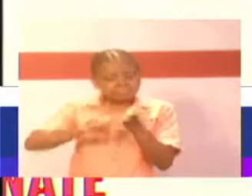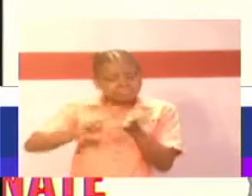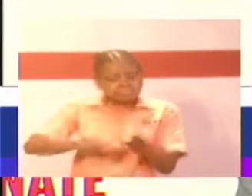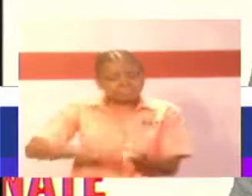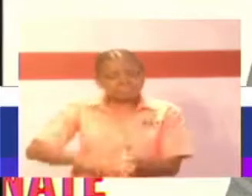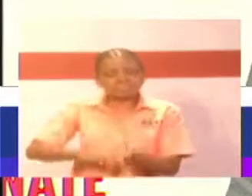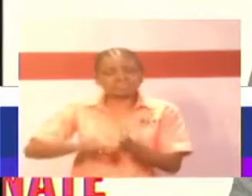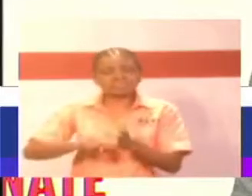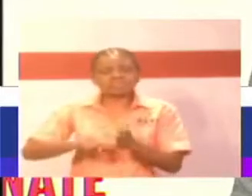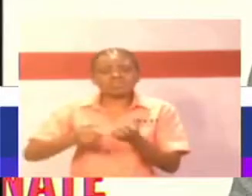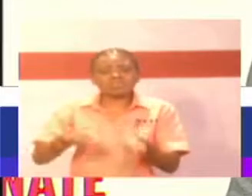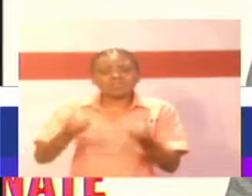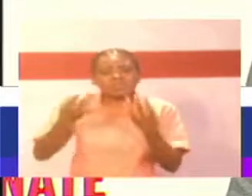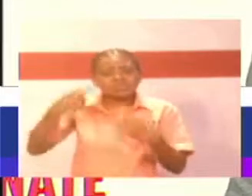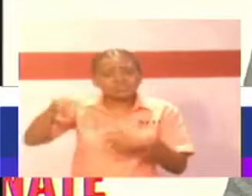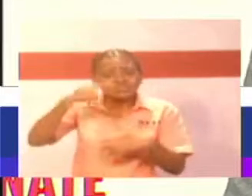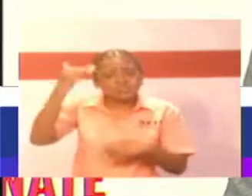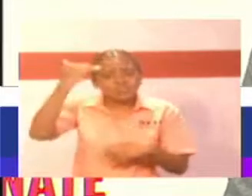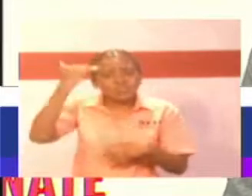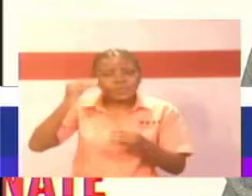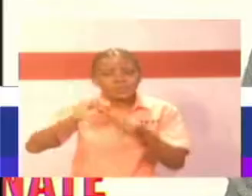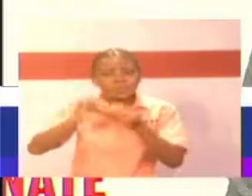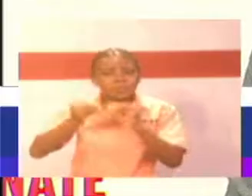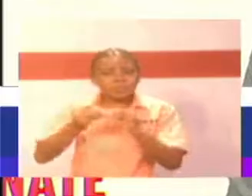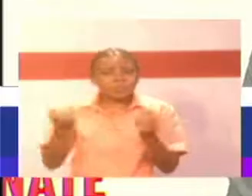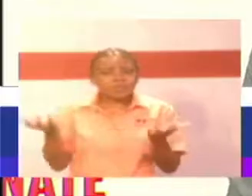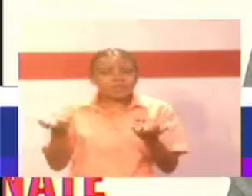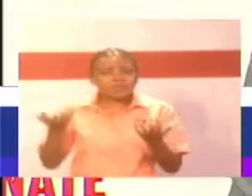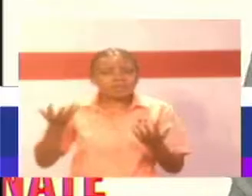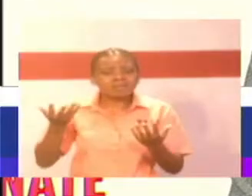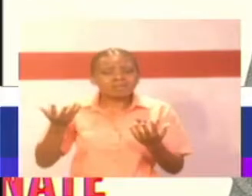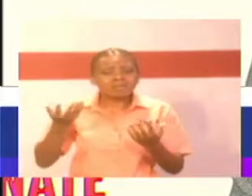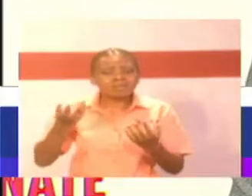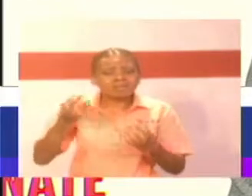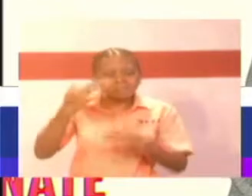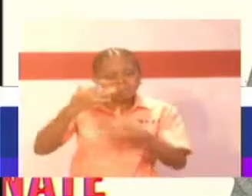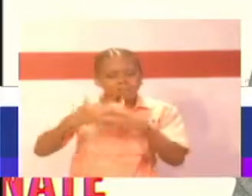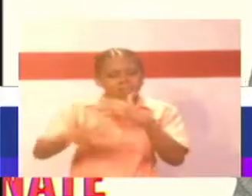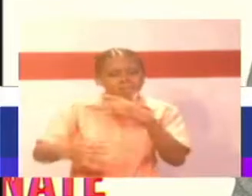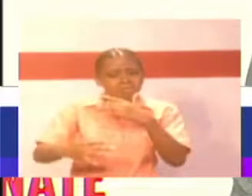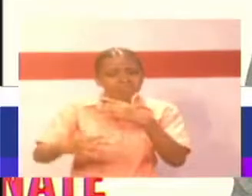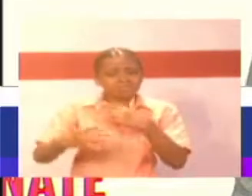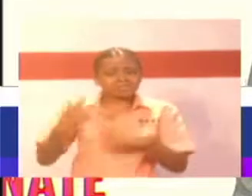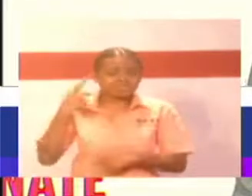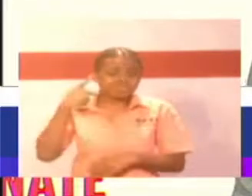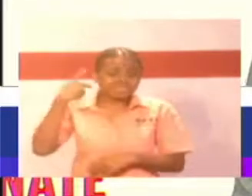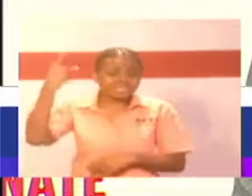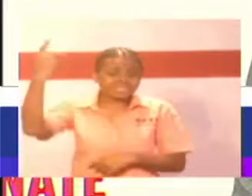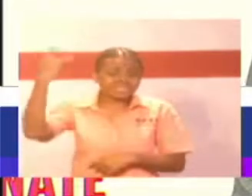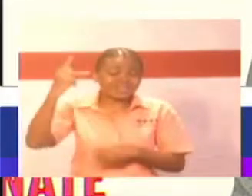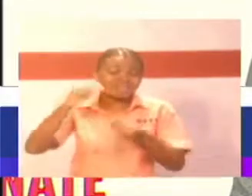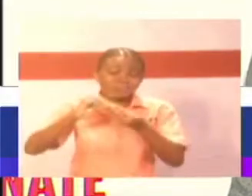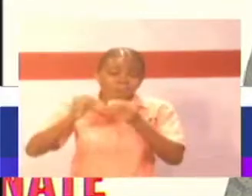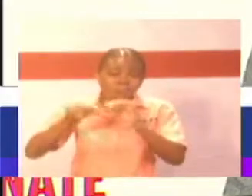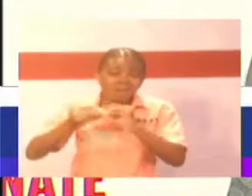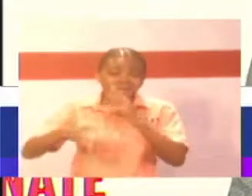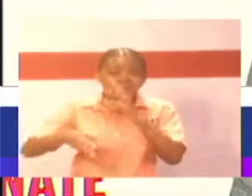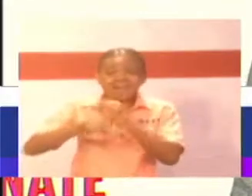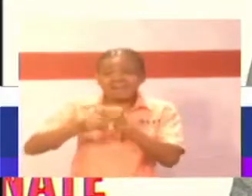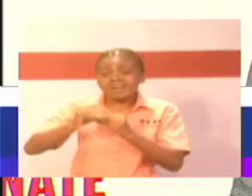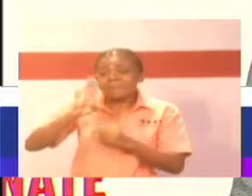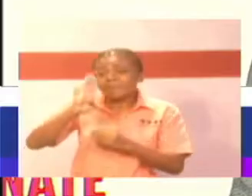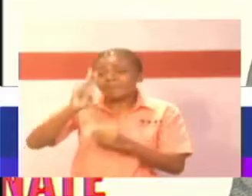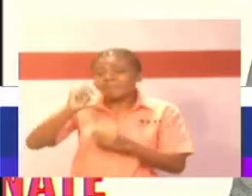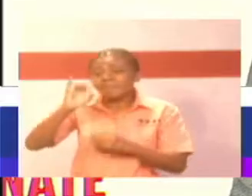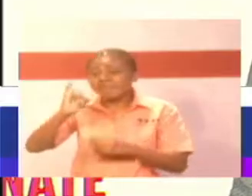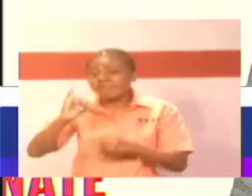to know their numbers, which include their blood pressure, blood sugar, and body mass index. These